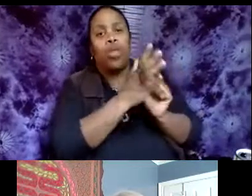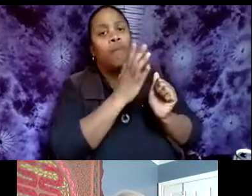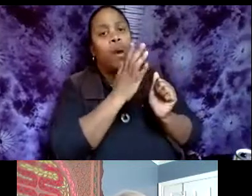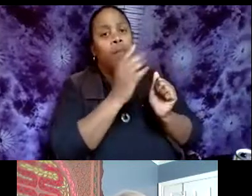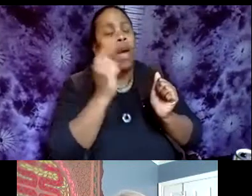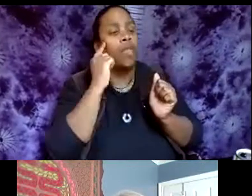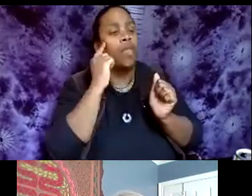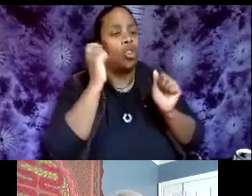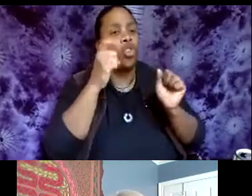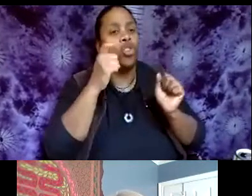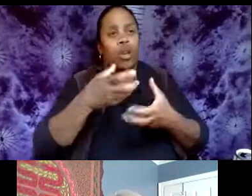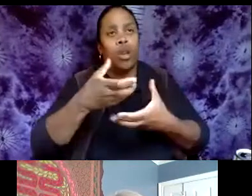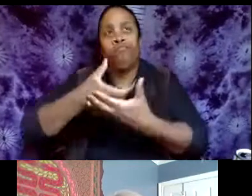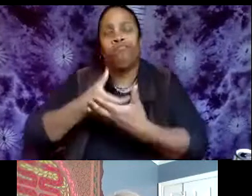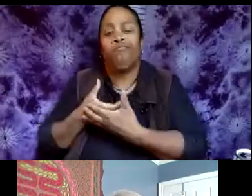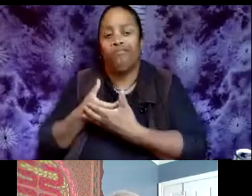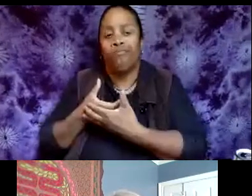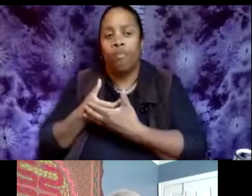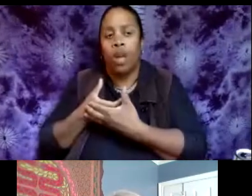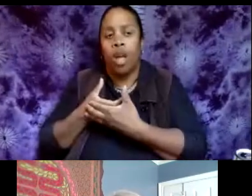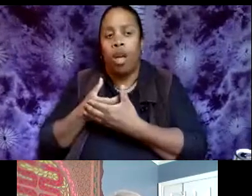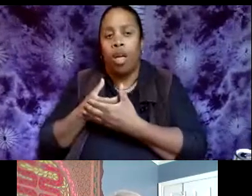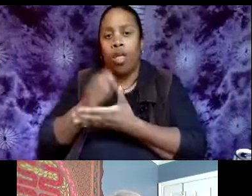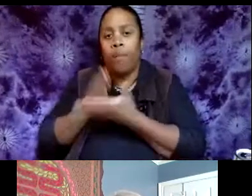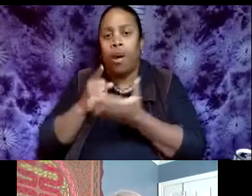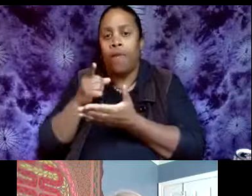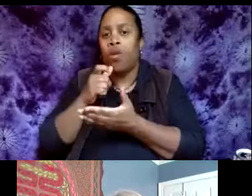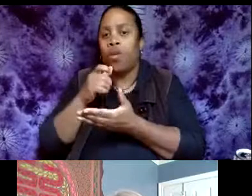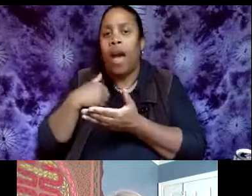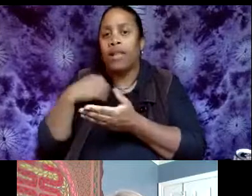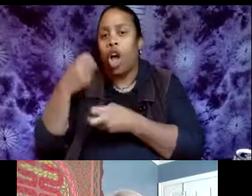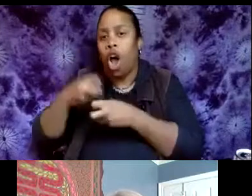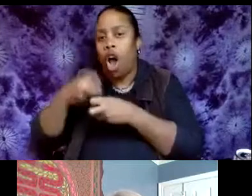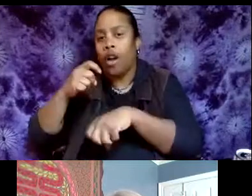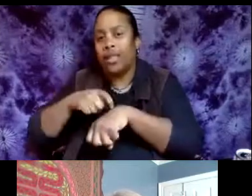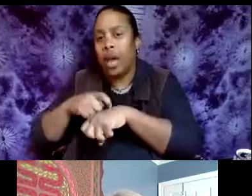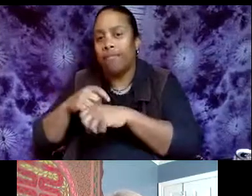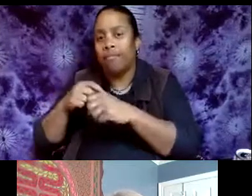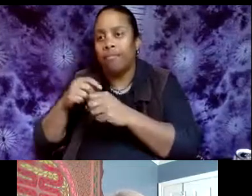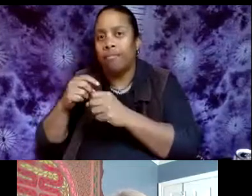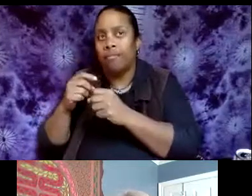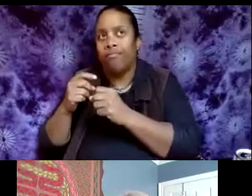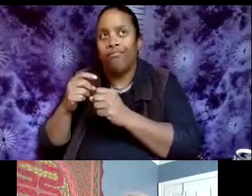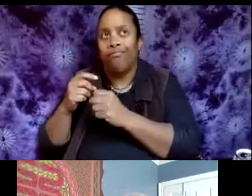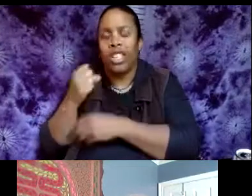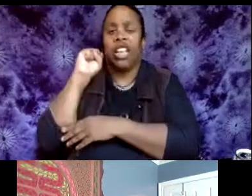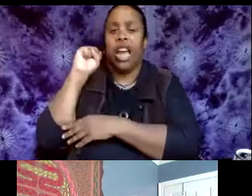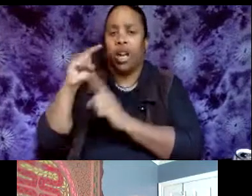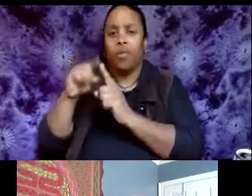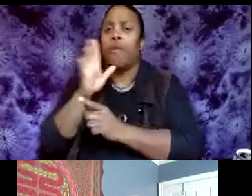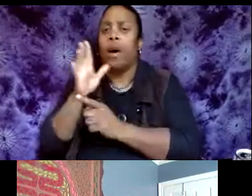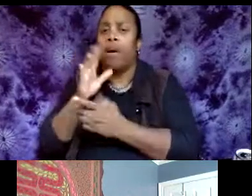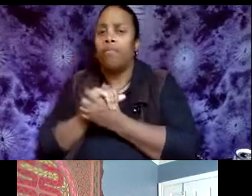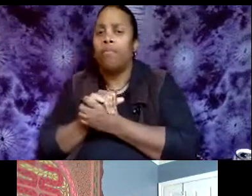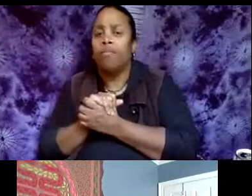you that has a hard time with her and has a hard time standing up to her, and that it's okay, right? And that you're taking care of your little girl the best you know how now.